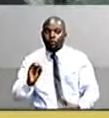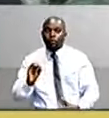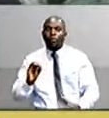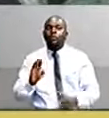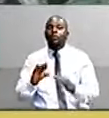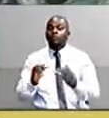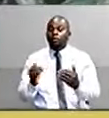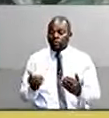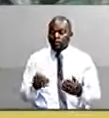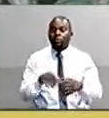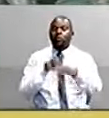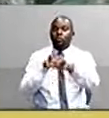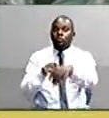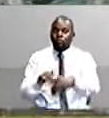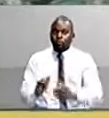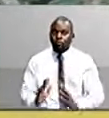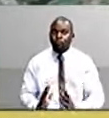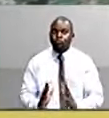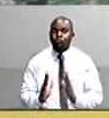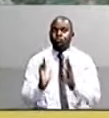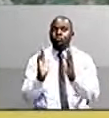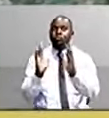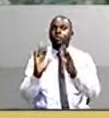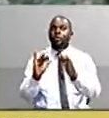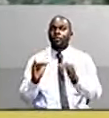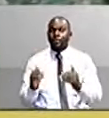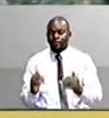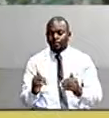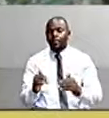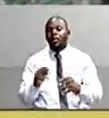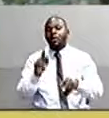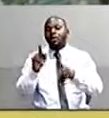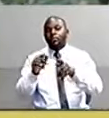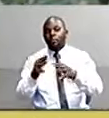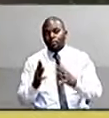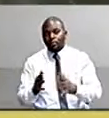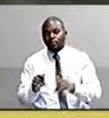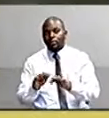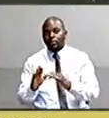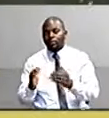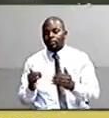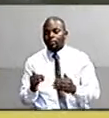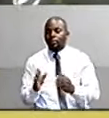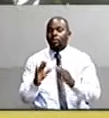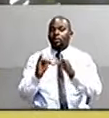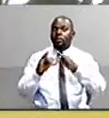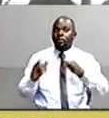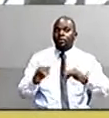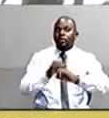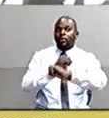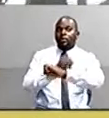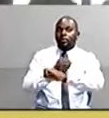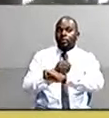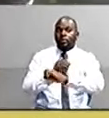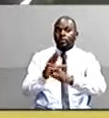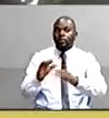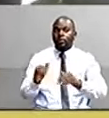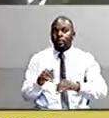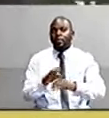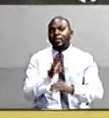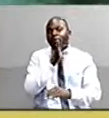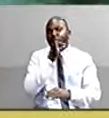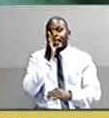is therefore planted in banana plantations or bushy plants with sufficient canopy to protect it from withering during dry